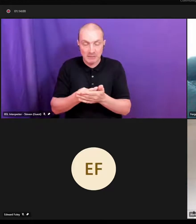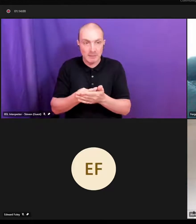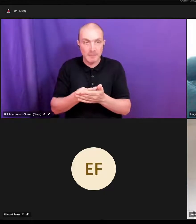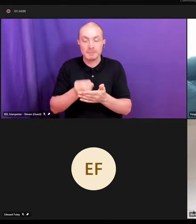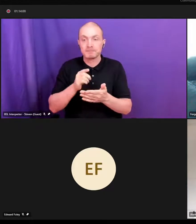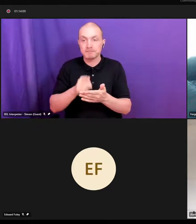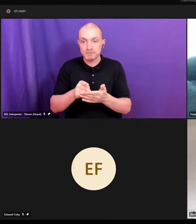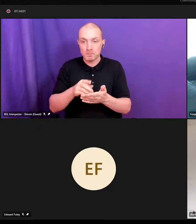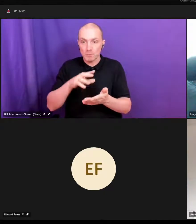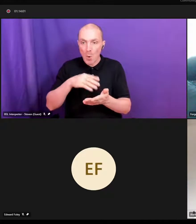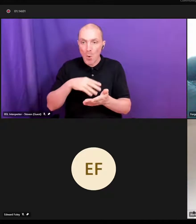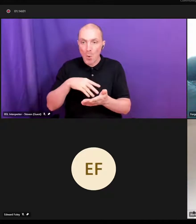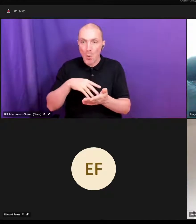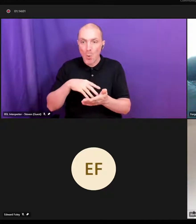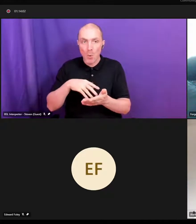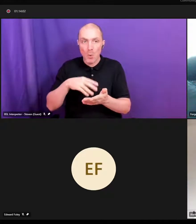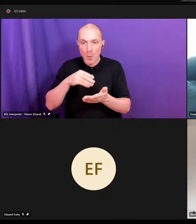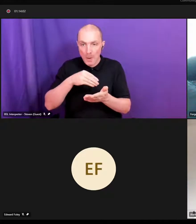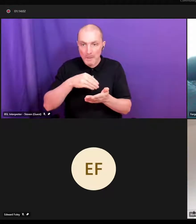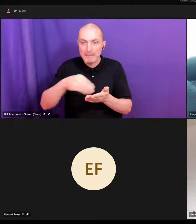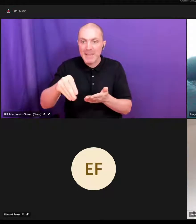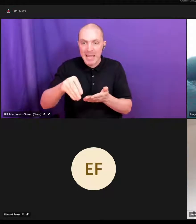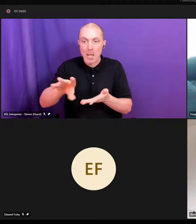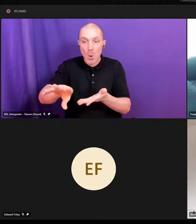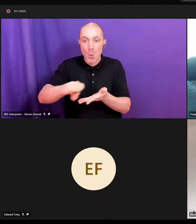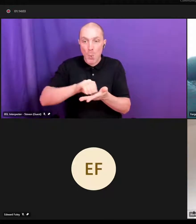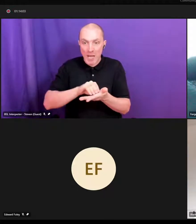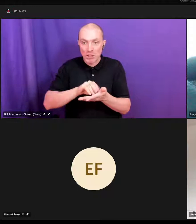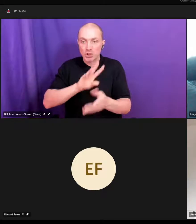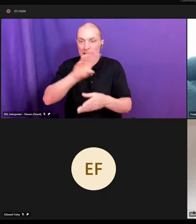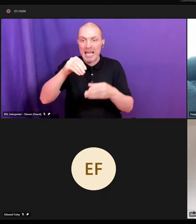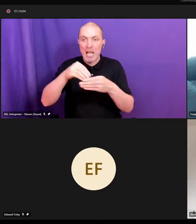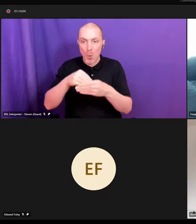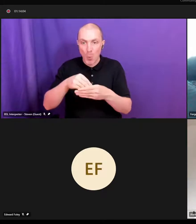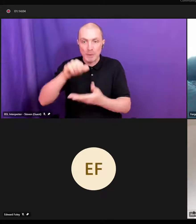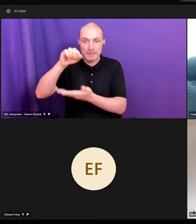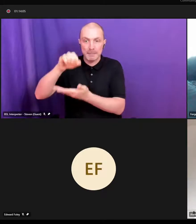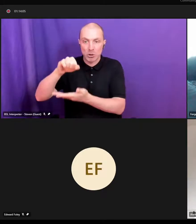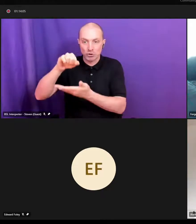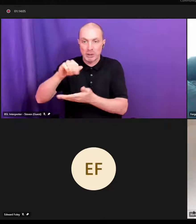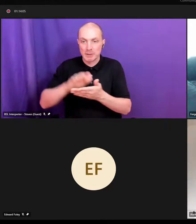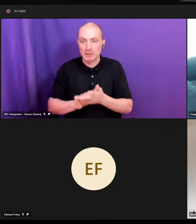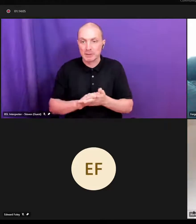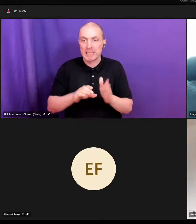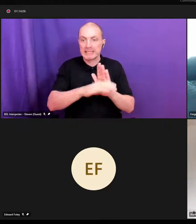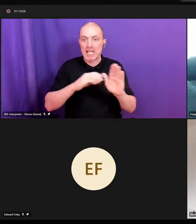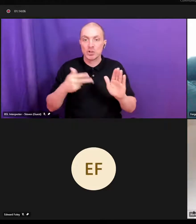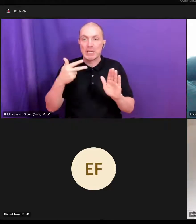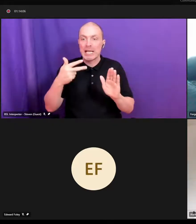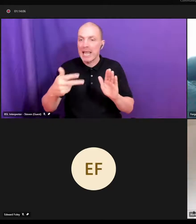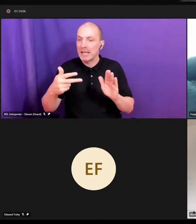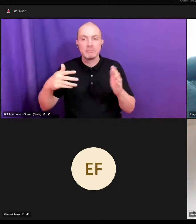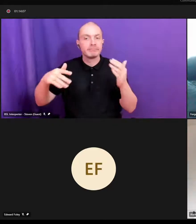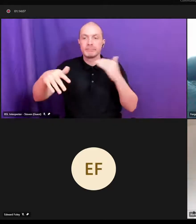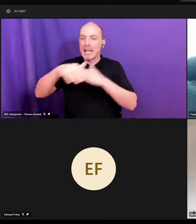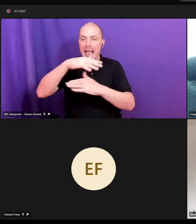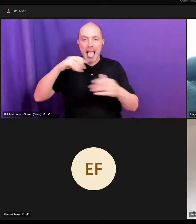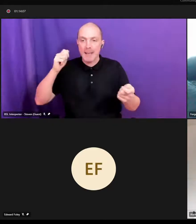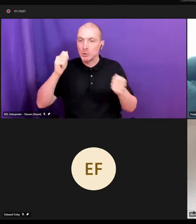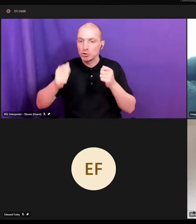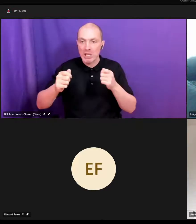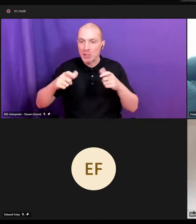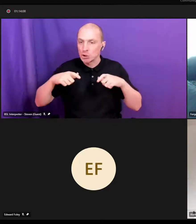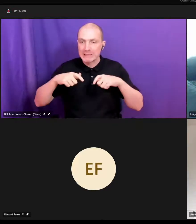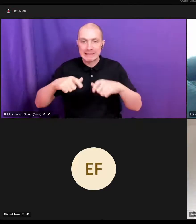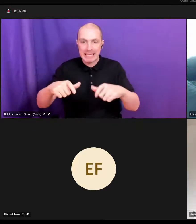existing allocation of £298,000. Section 8, there's no direct climate change or sustainability implications